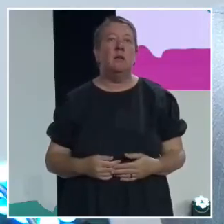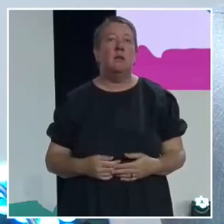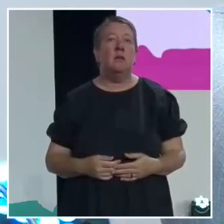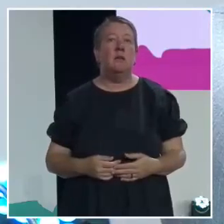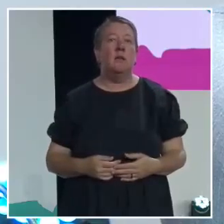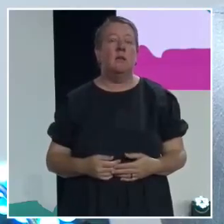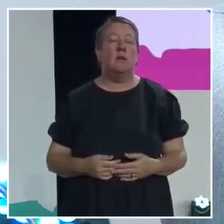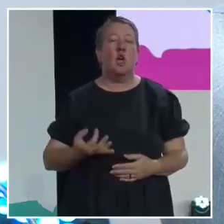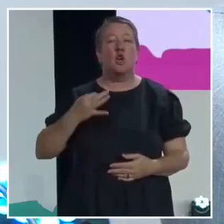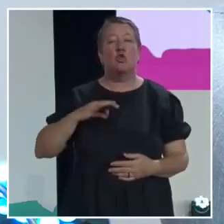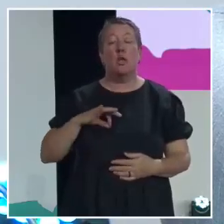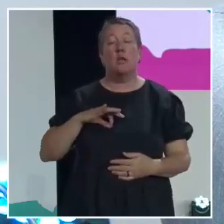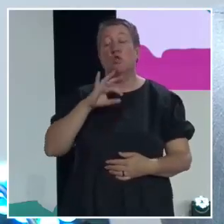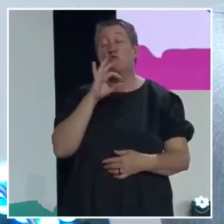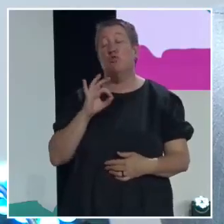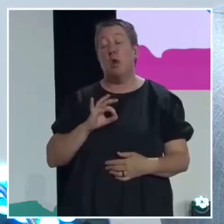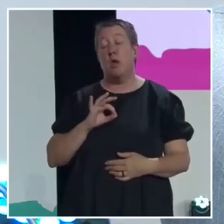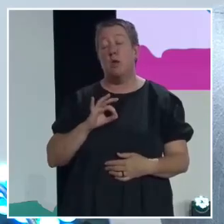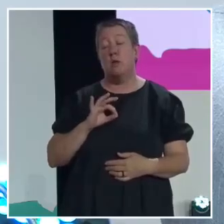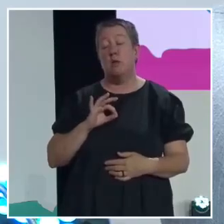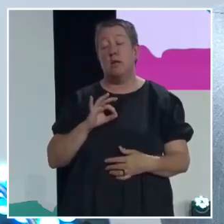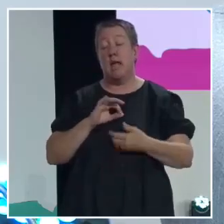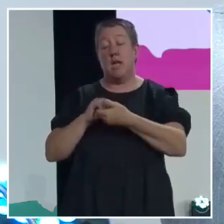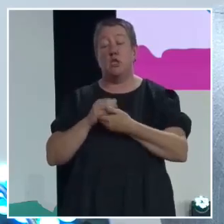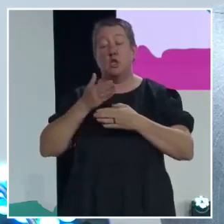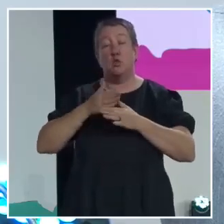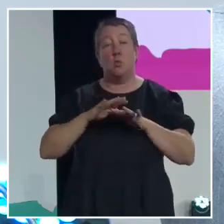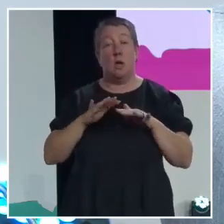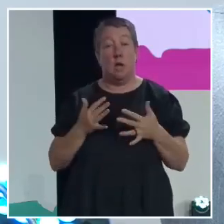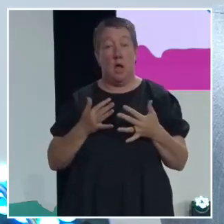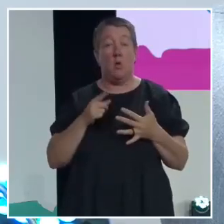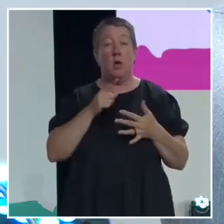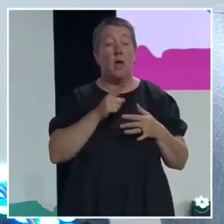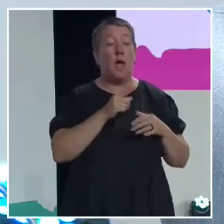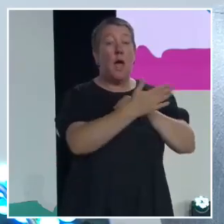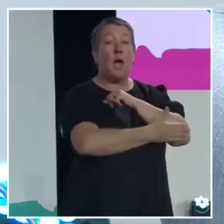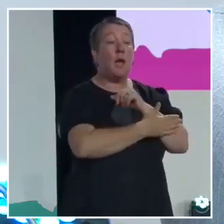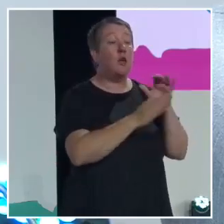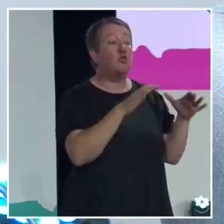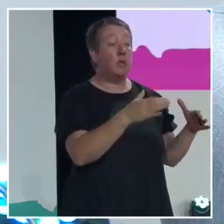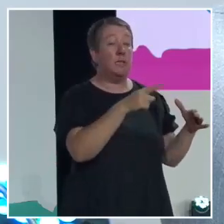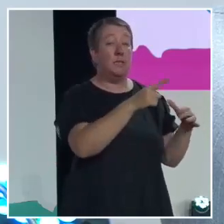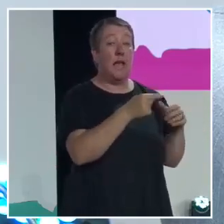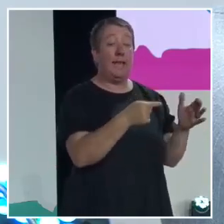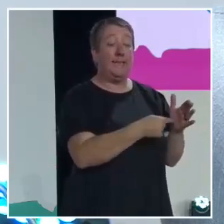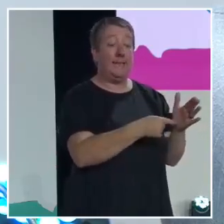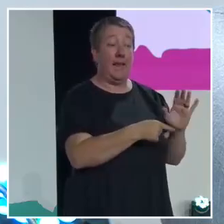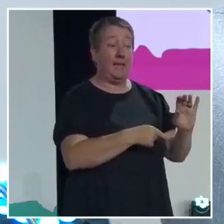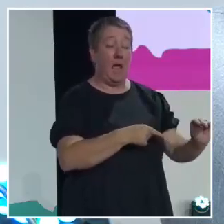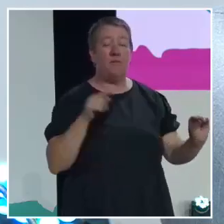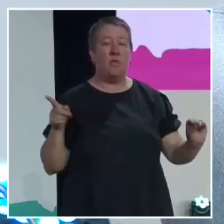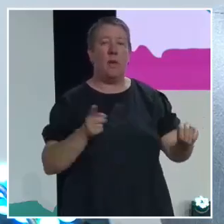credit rating agencies work right now is that they penalize countries for having debt, and then it creates